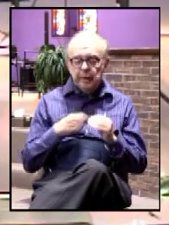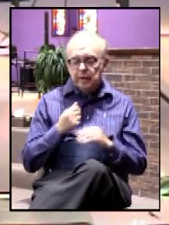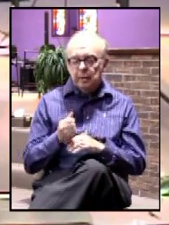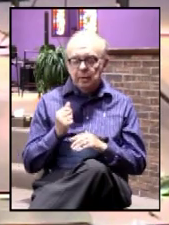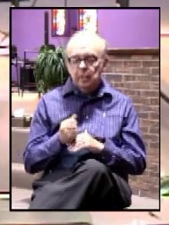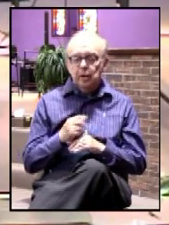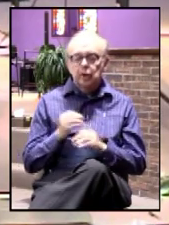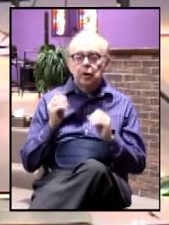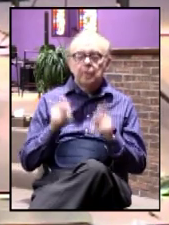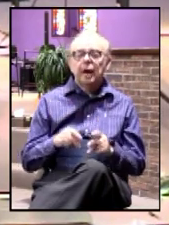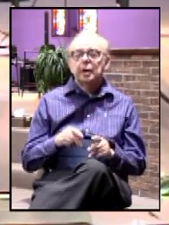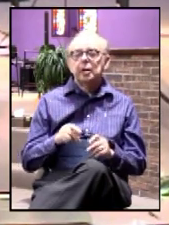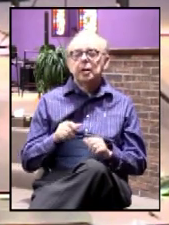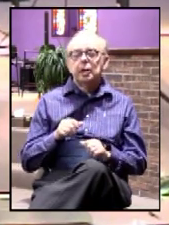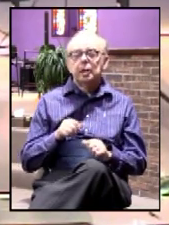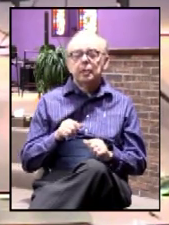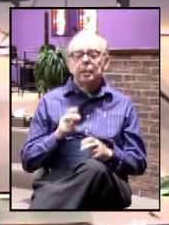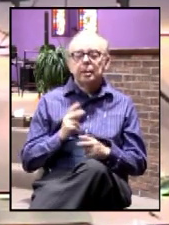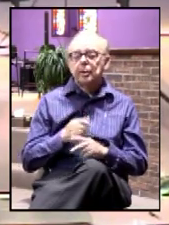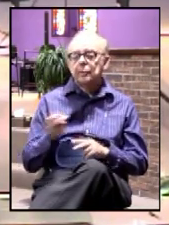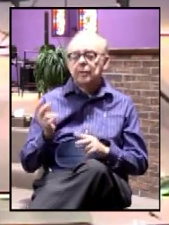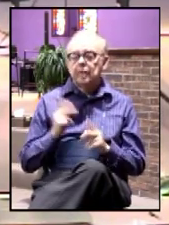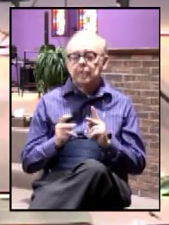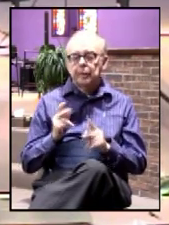And nobody's caring about each other.